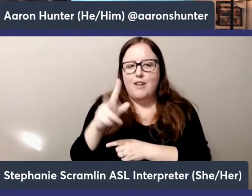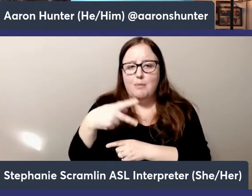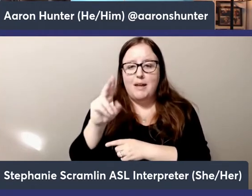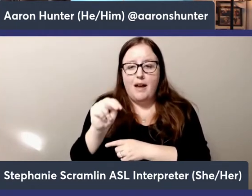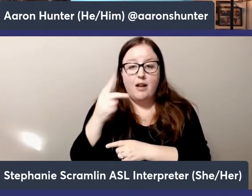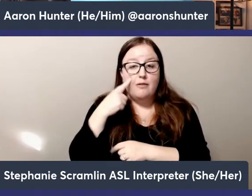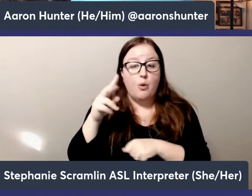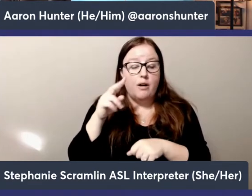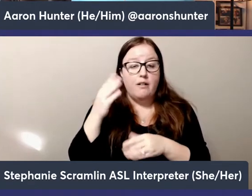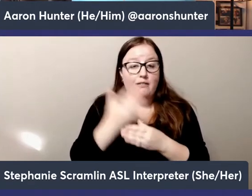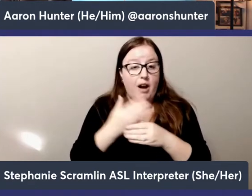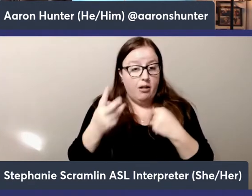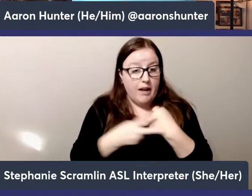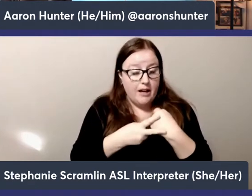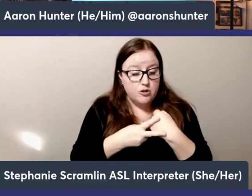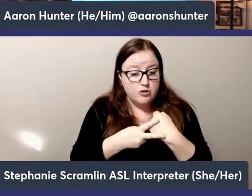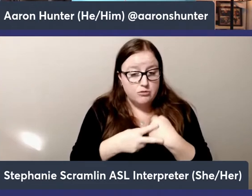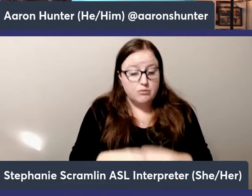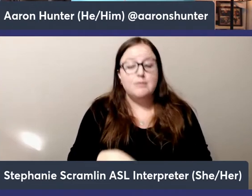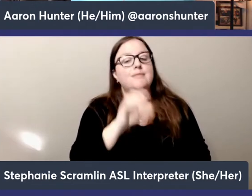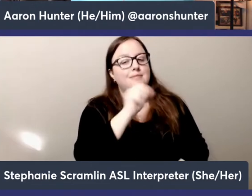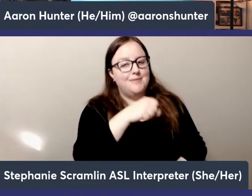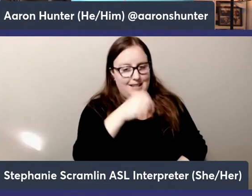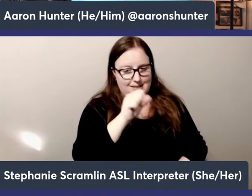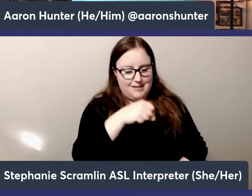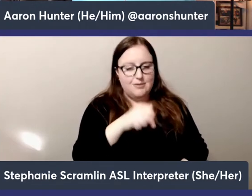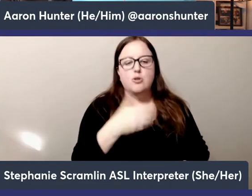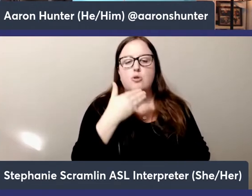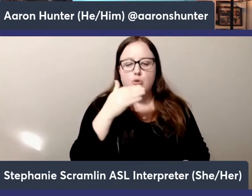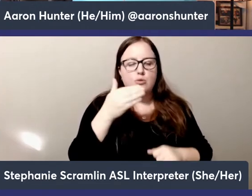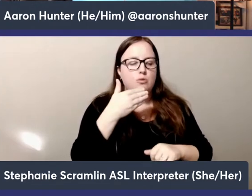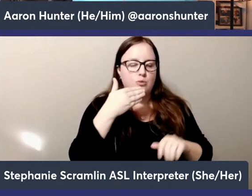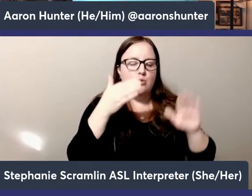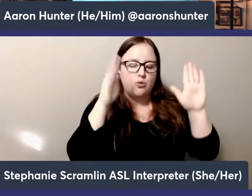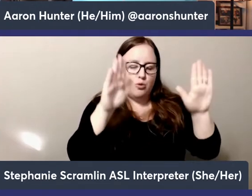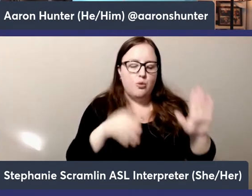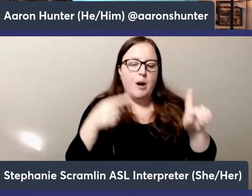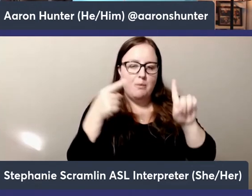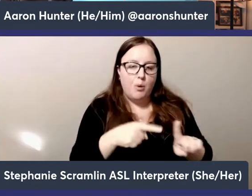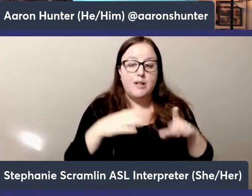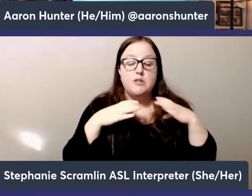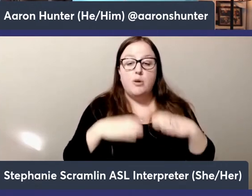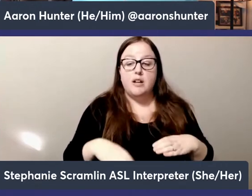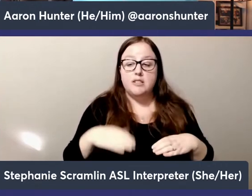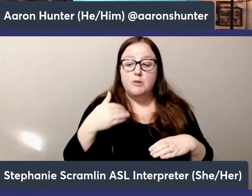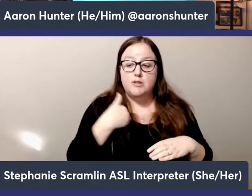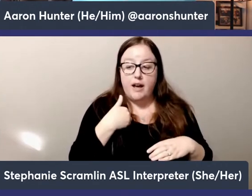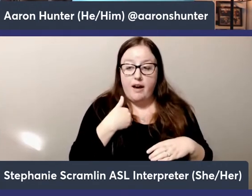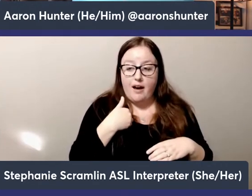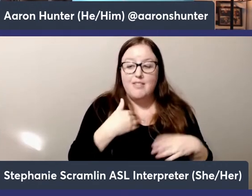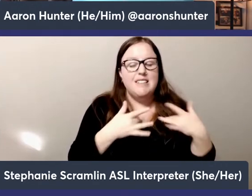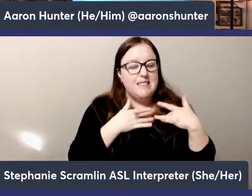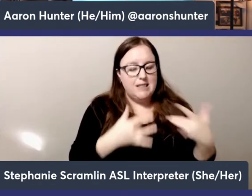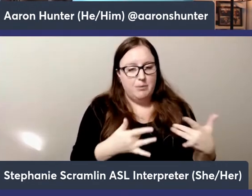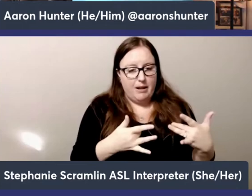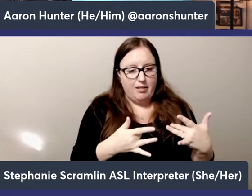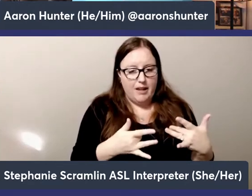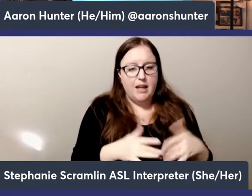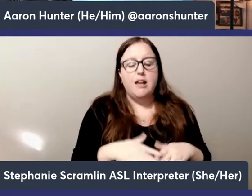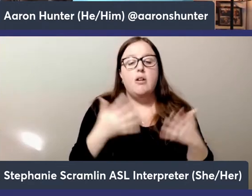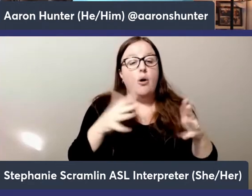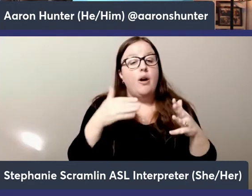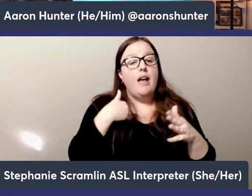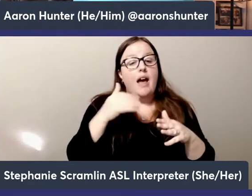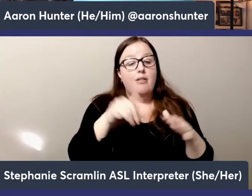file caching to work? Yeah. So that's a great point. So our customers have typically already have these types